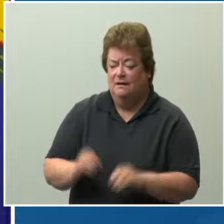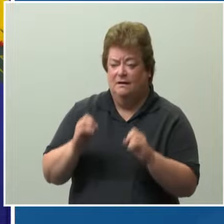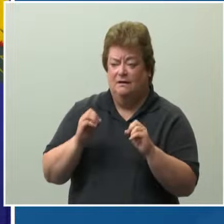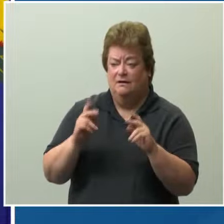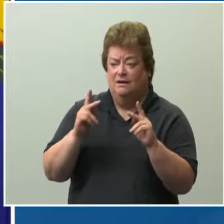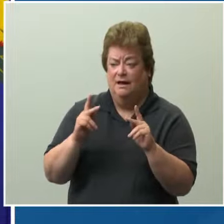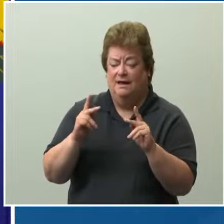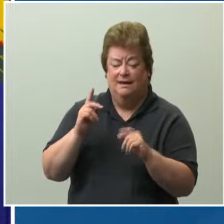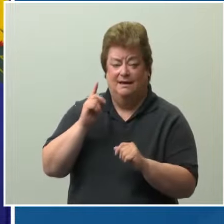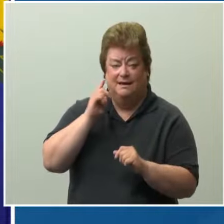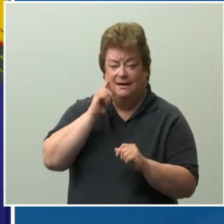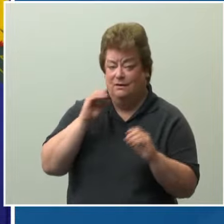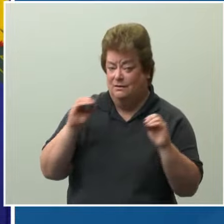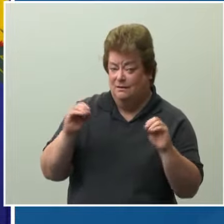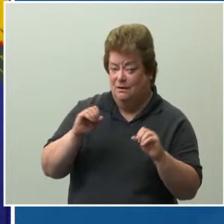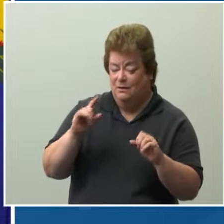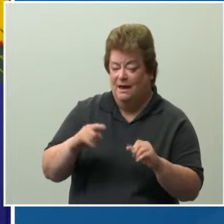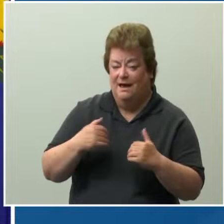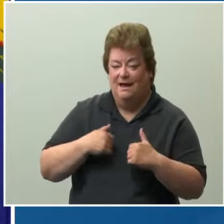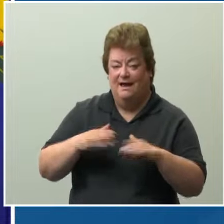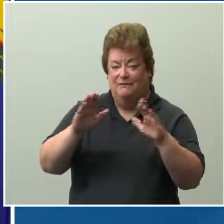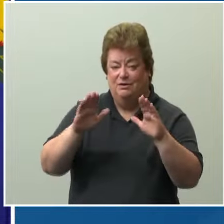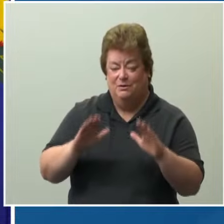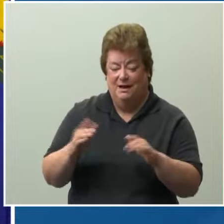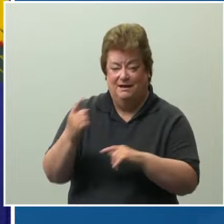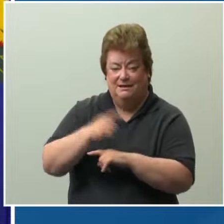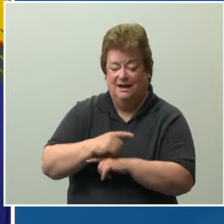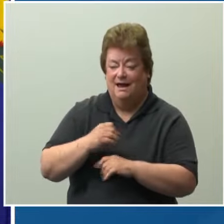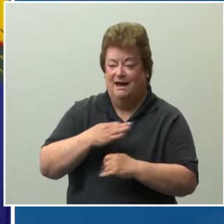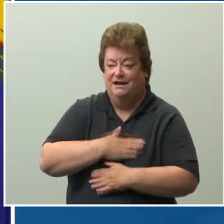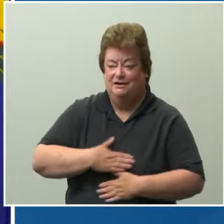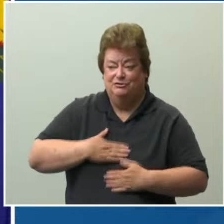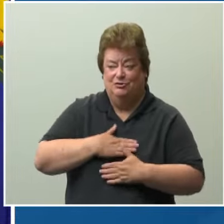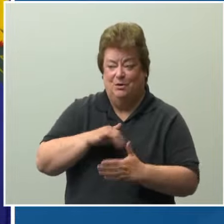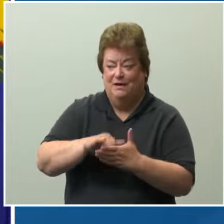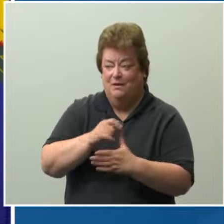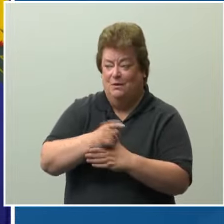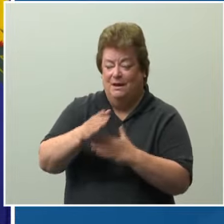Okay, hearing none, have a great day, and everyone enjoy the weekend and be safe.